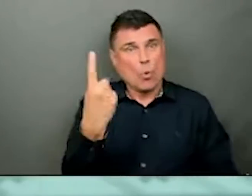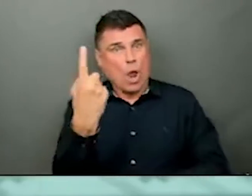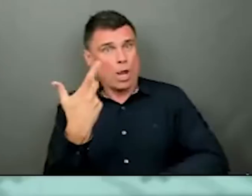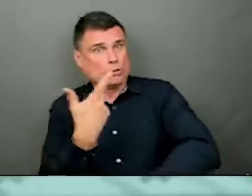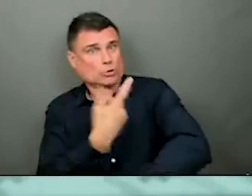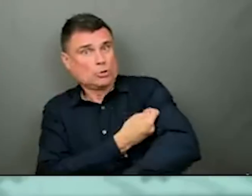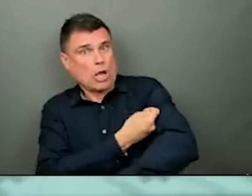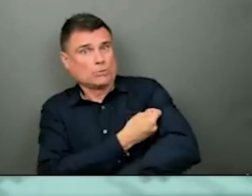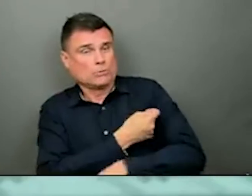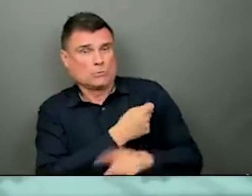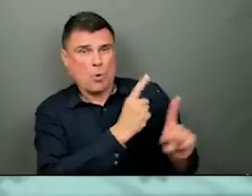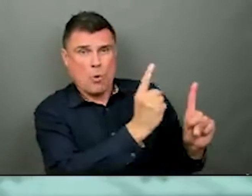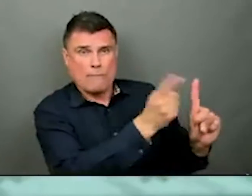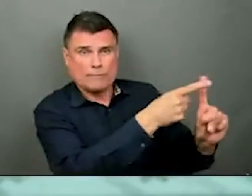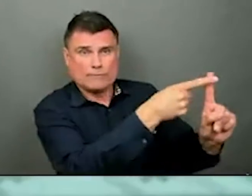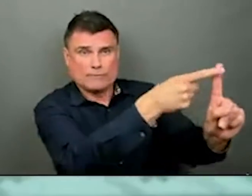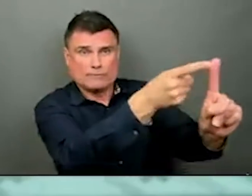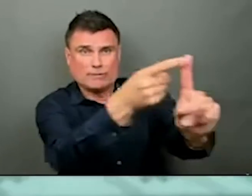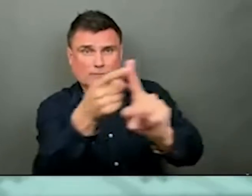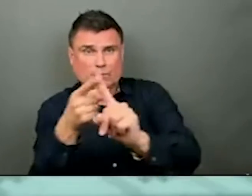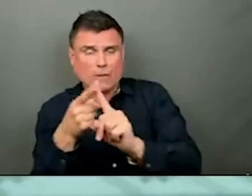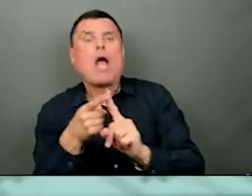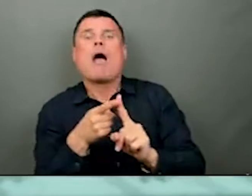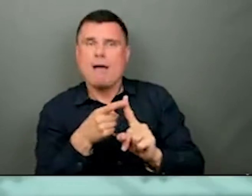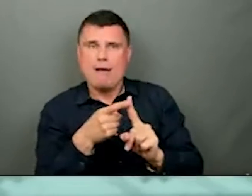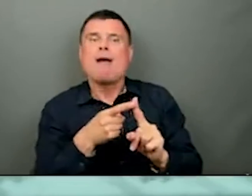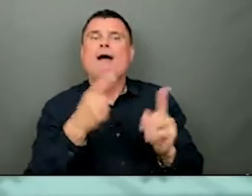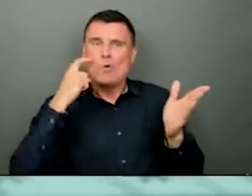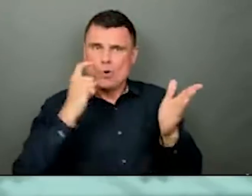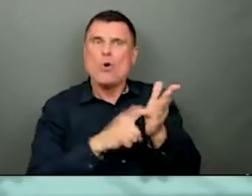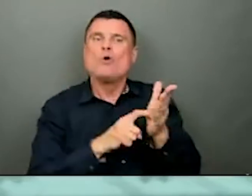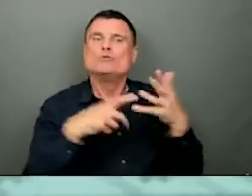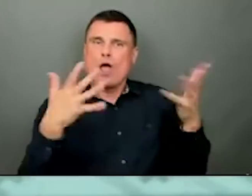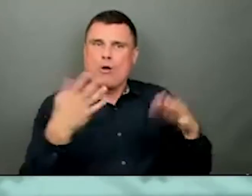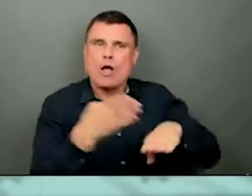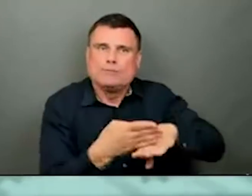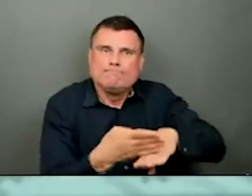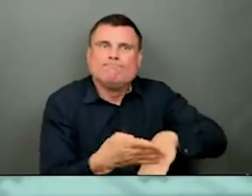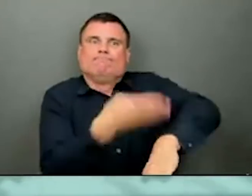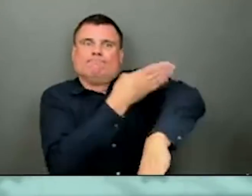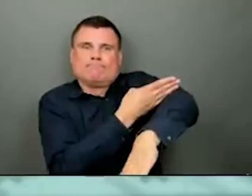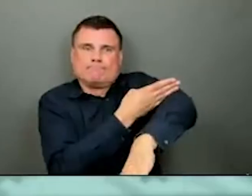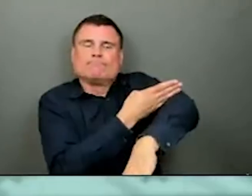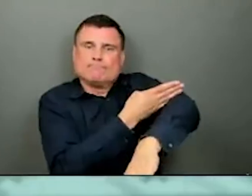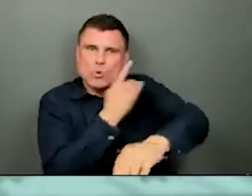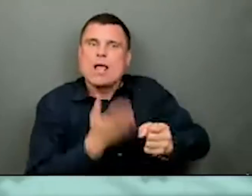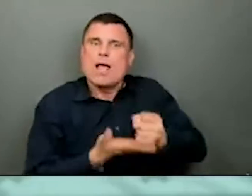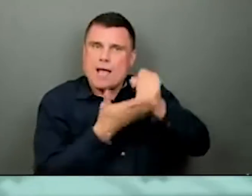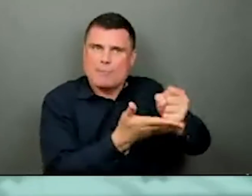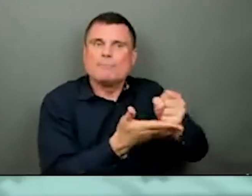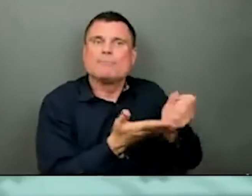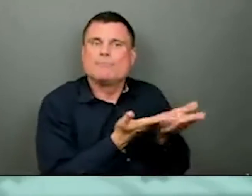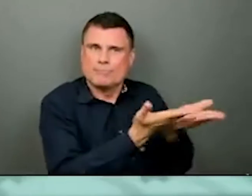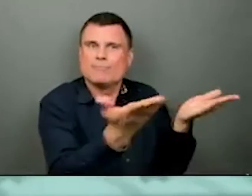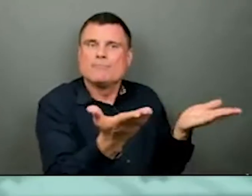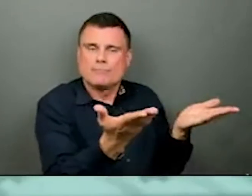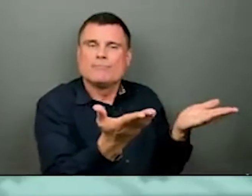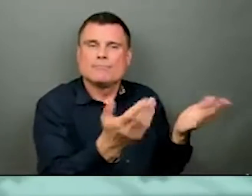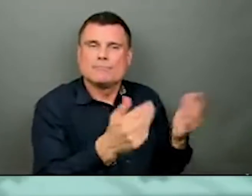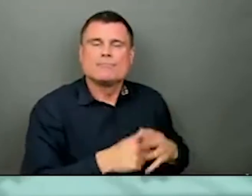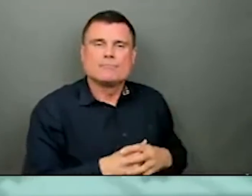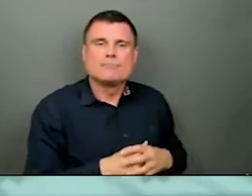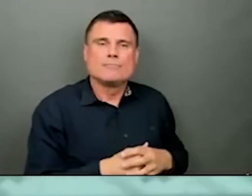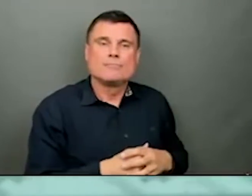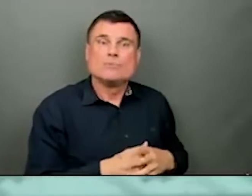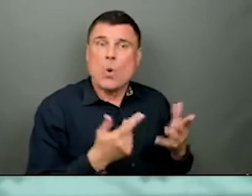in the UK. So what we are looking at is once we get every adult to that point